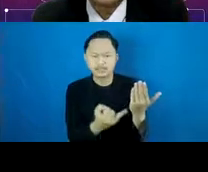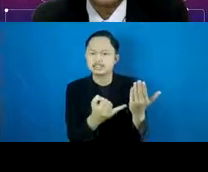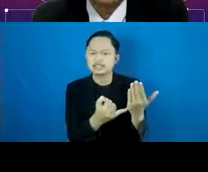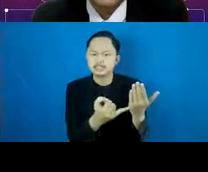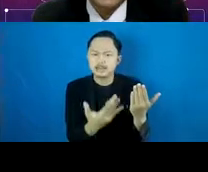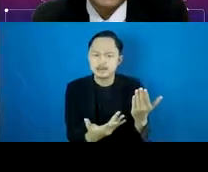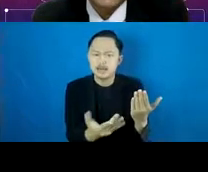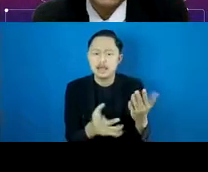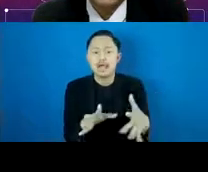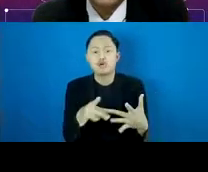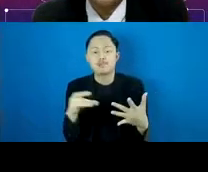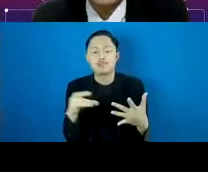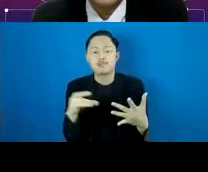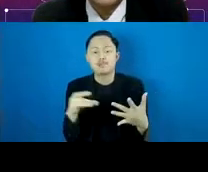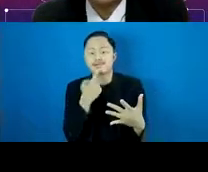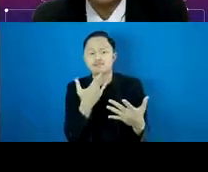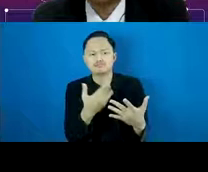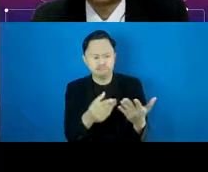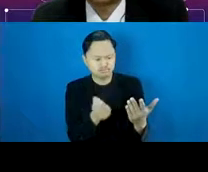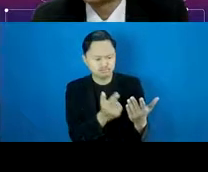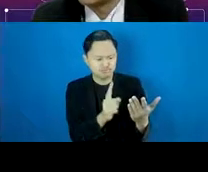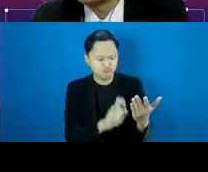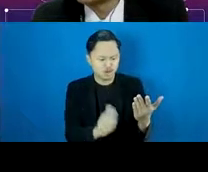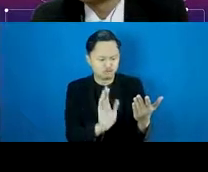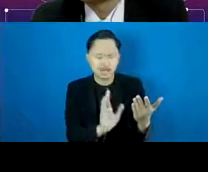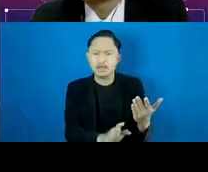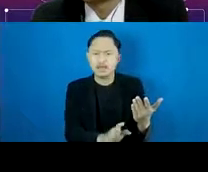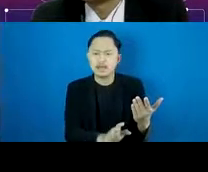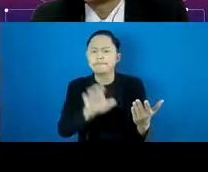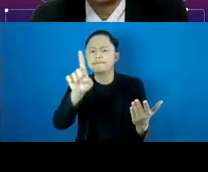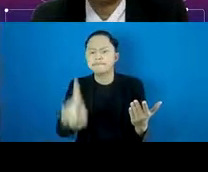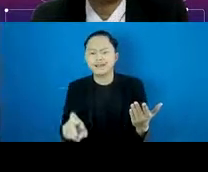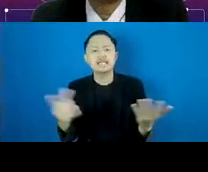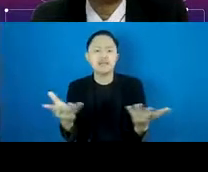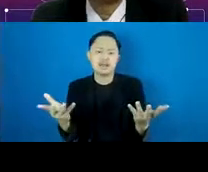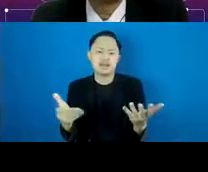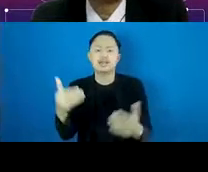of applications to electric vehicles. Next, please.